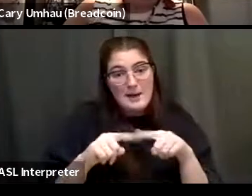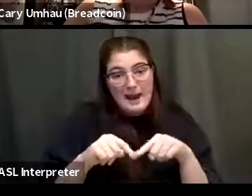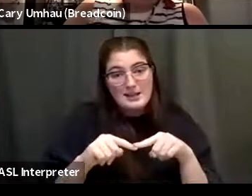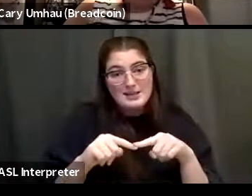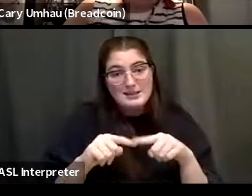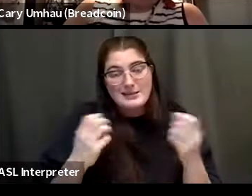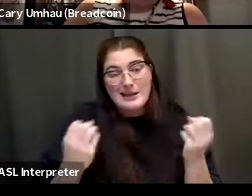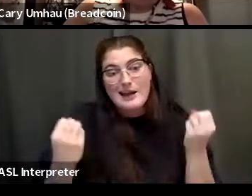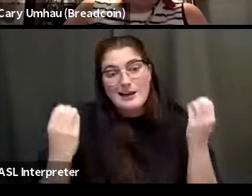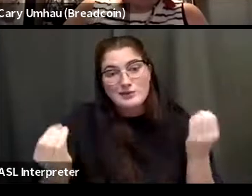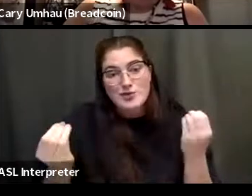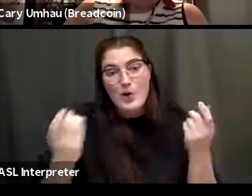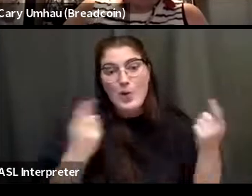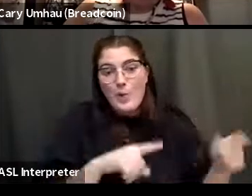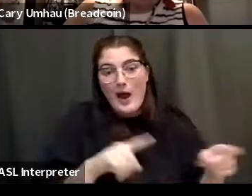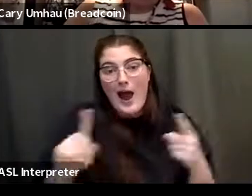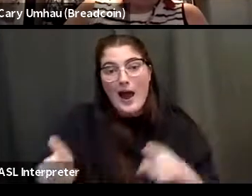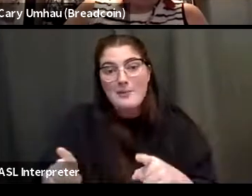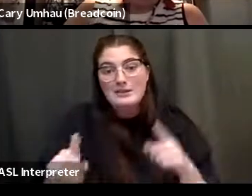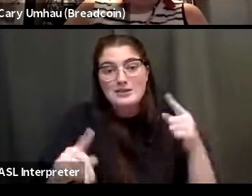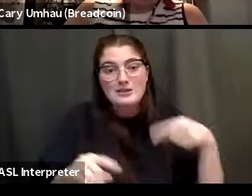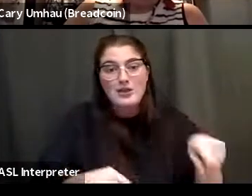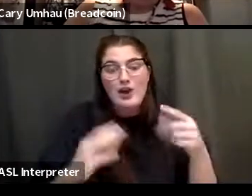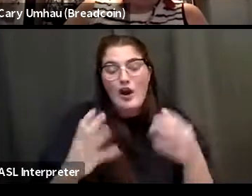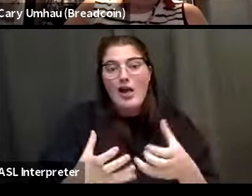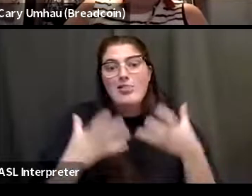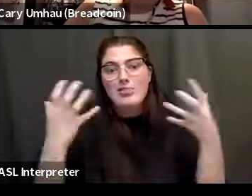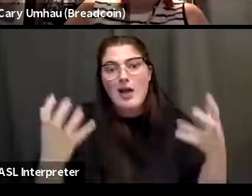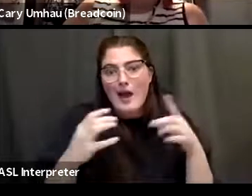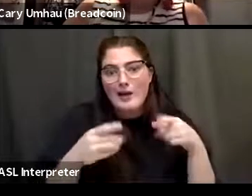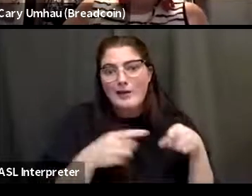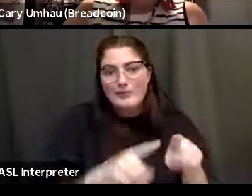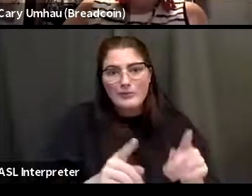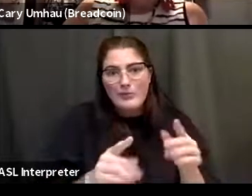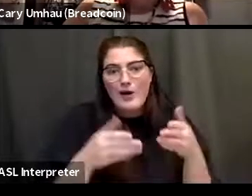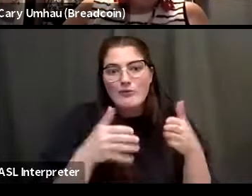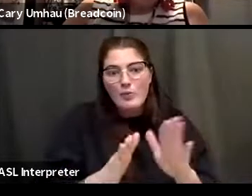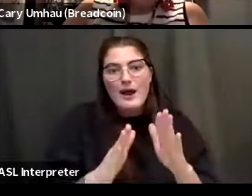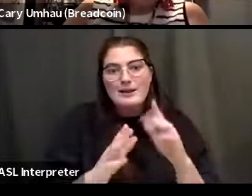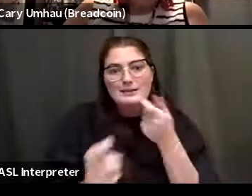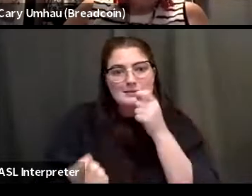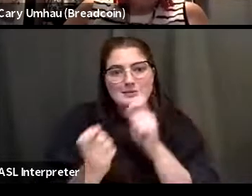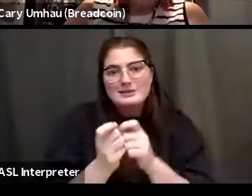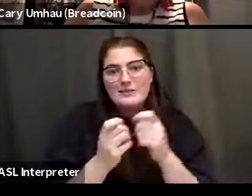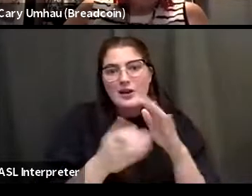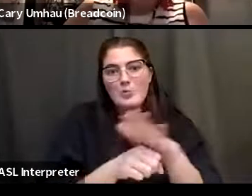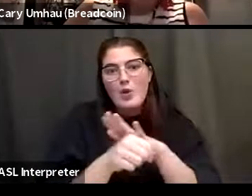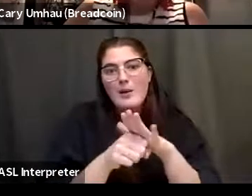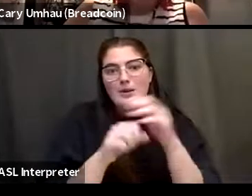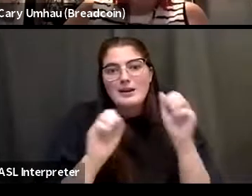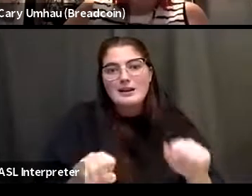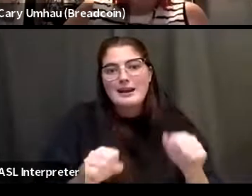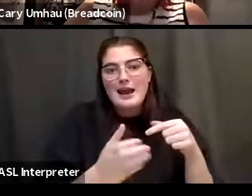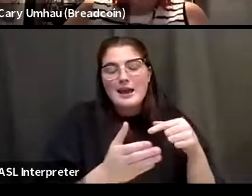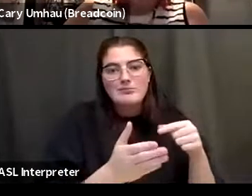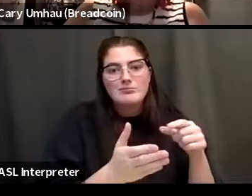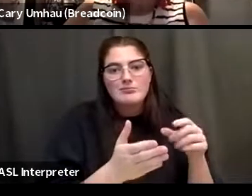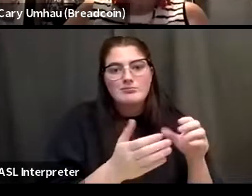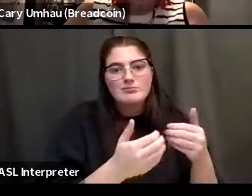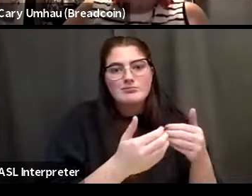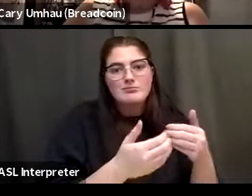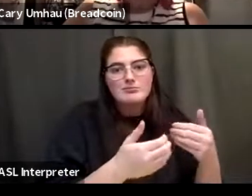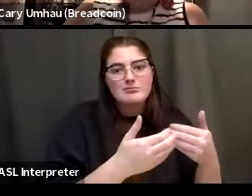And so what happens is that there are a lot of ways that a particular property could choose to dole out their affordable